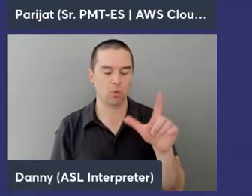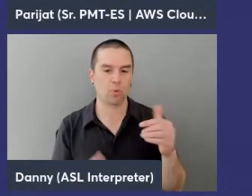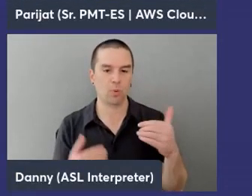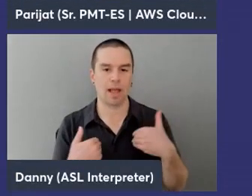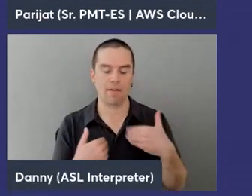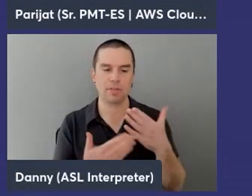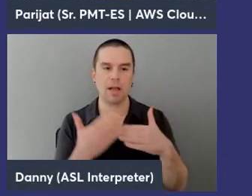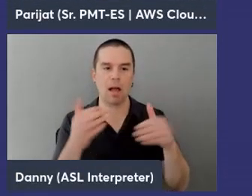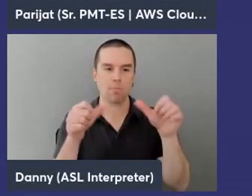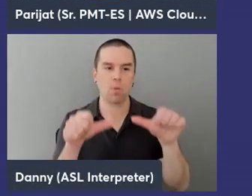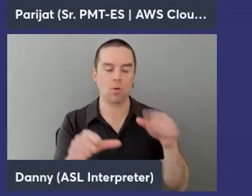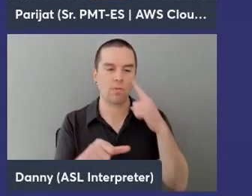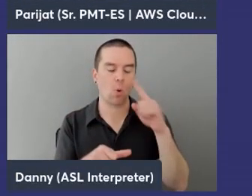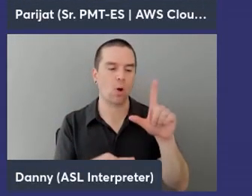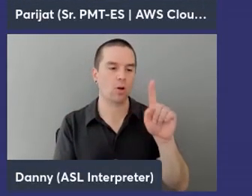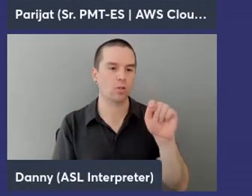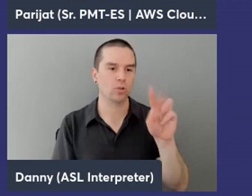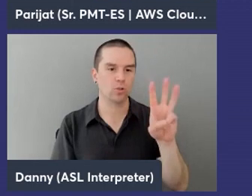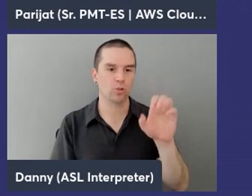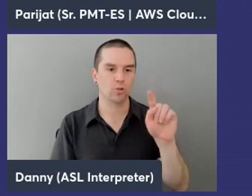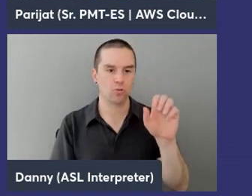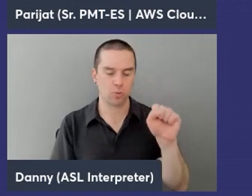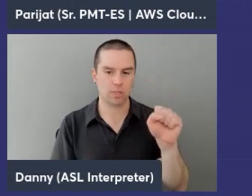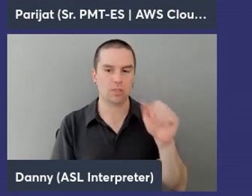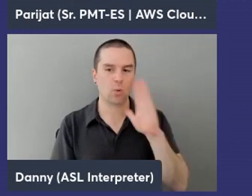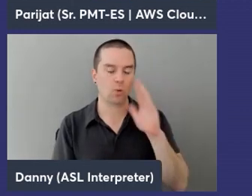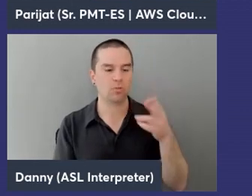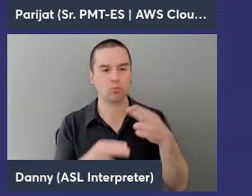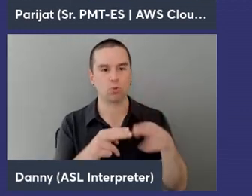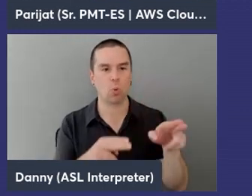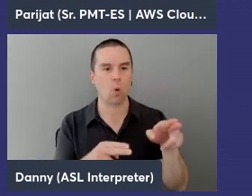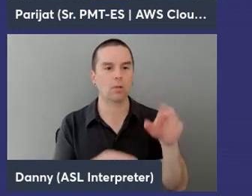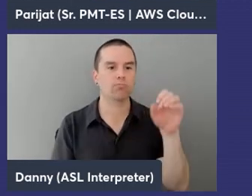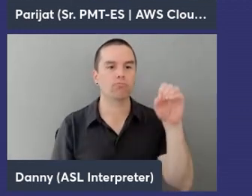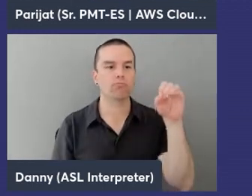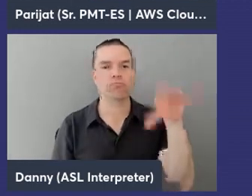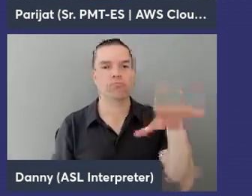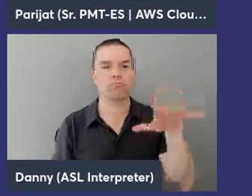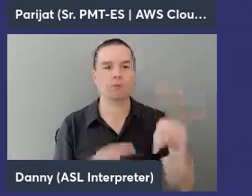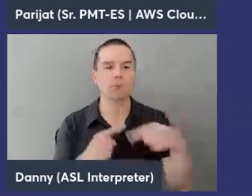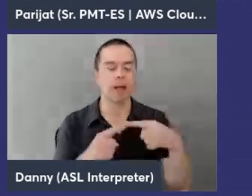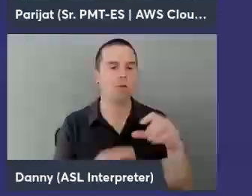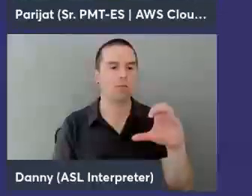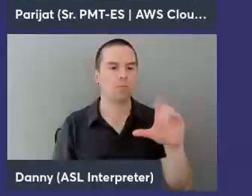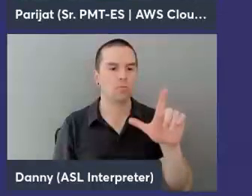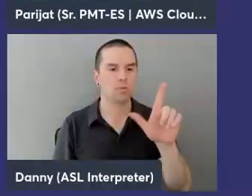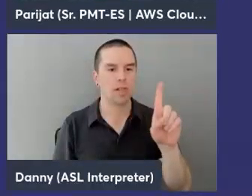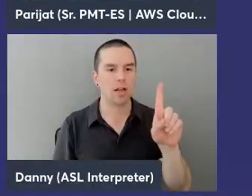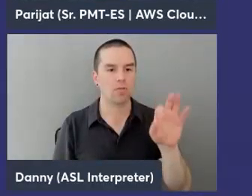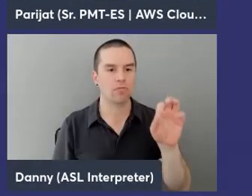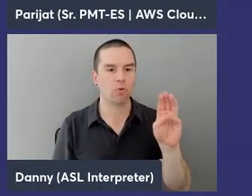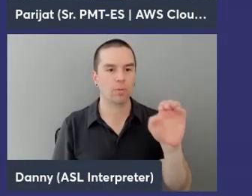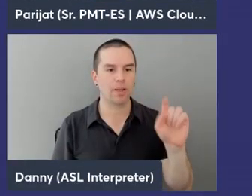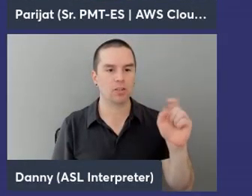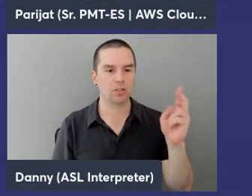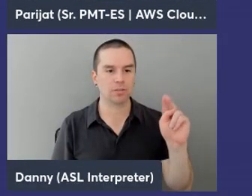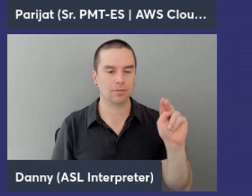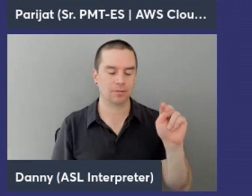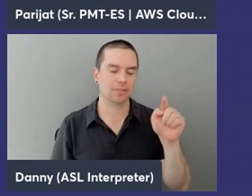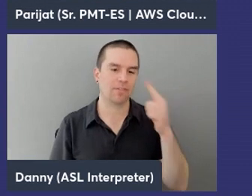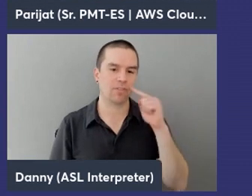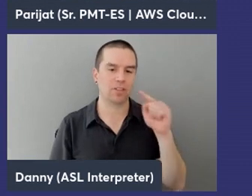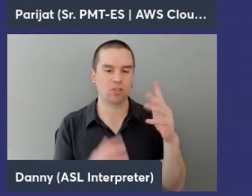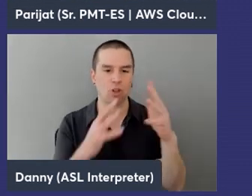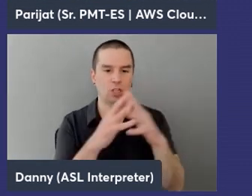me do a short plug of the Twitter handle of CloudFormation as well as the tweet on this launch. I love